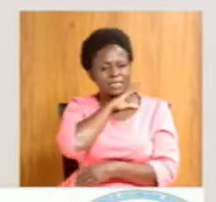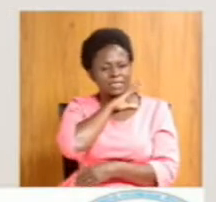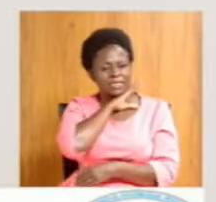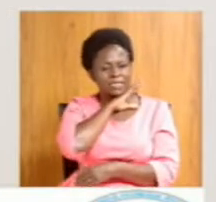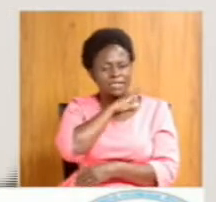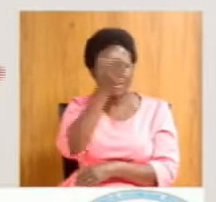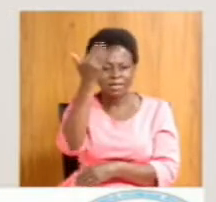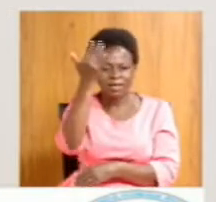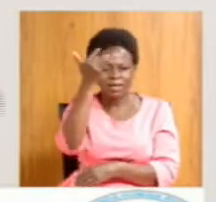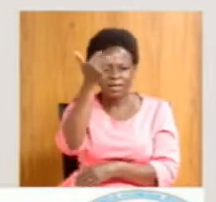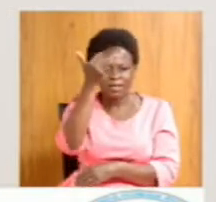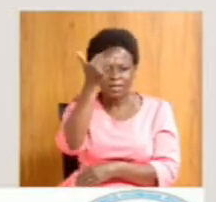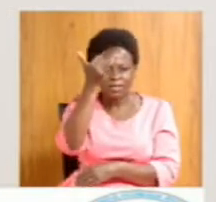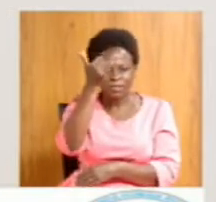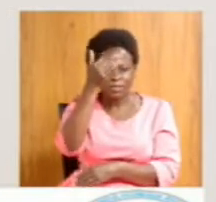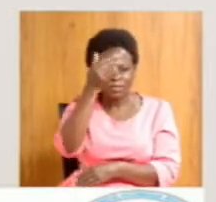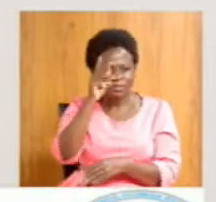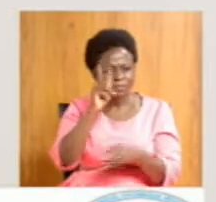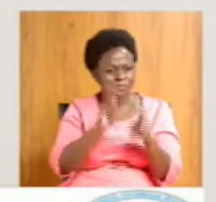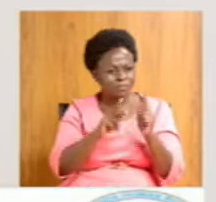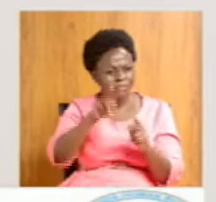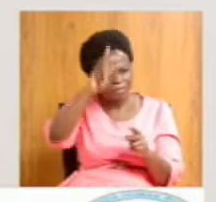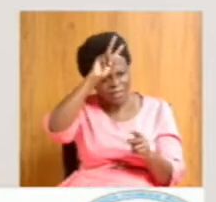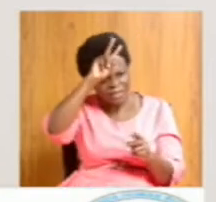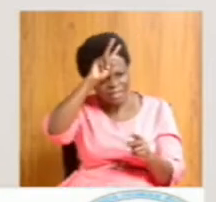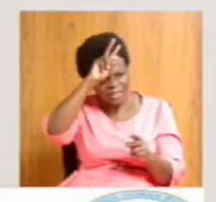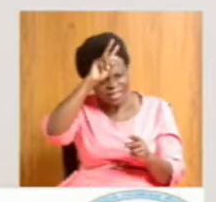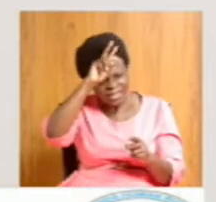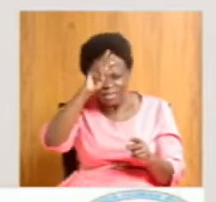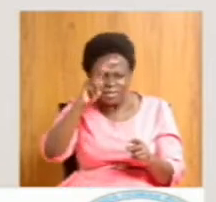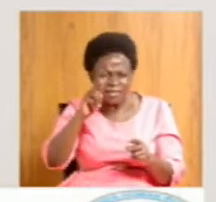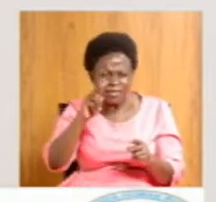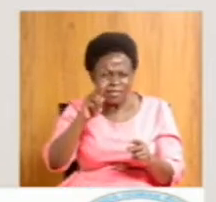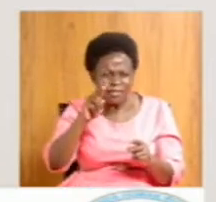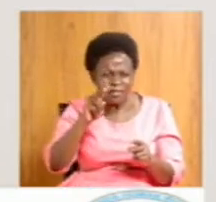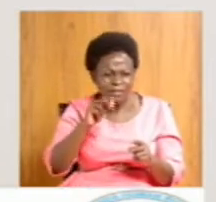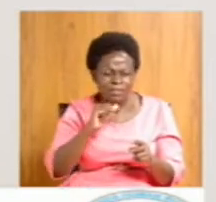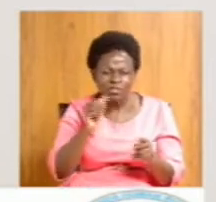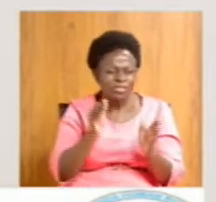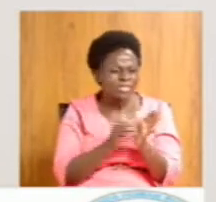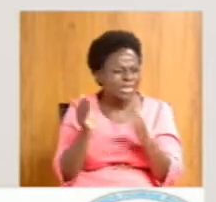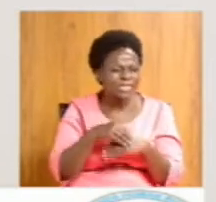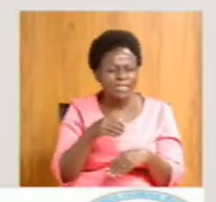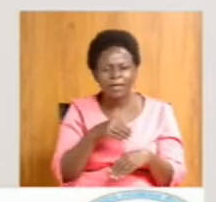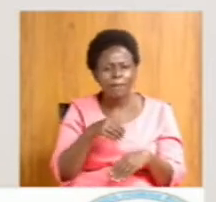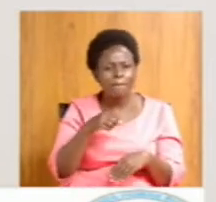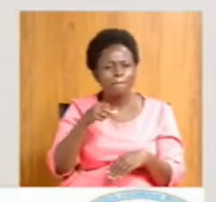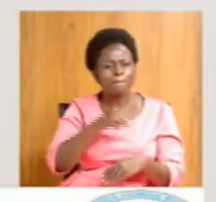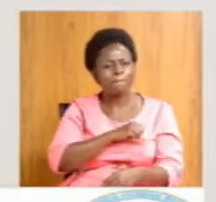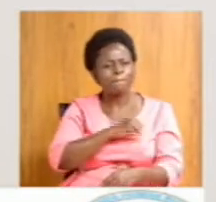that why are the villagers not accessing electricity